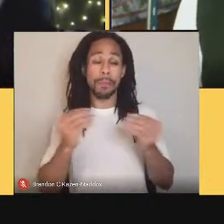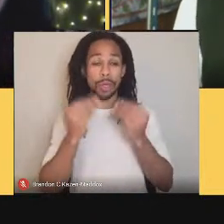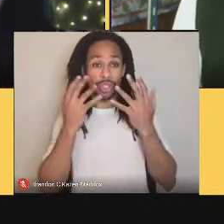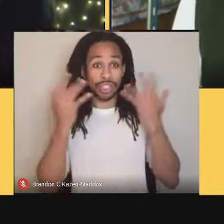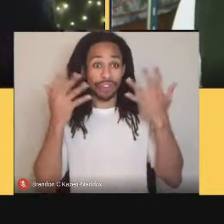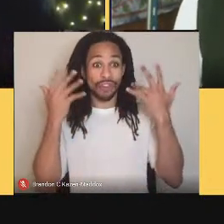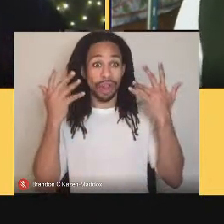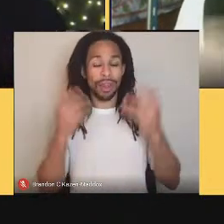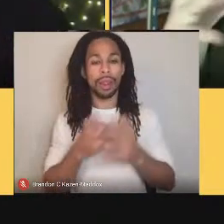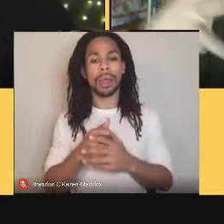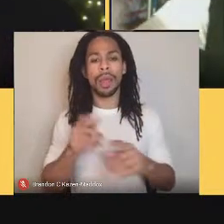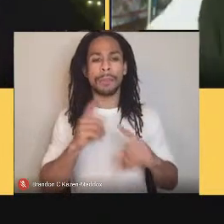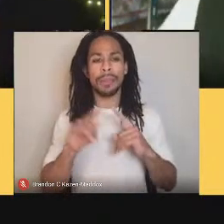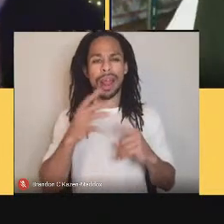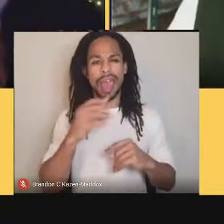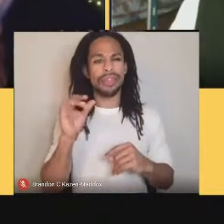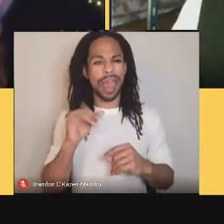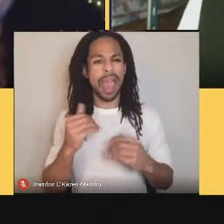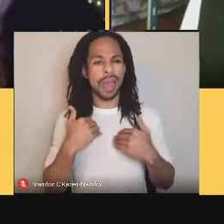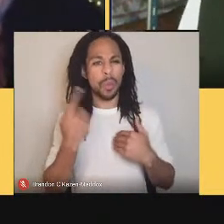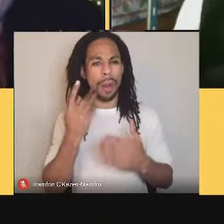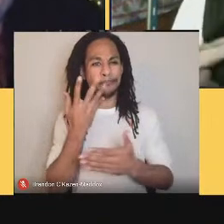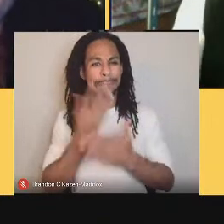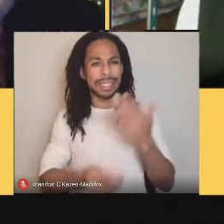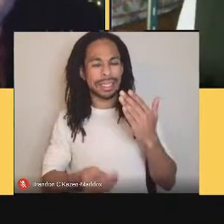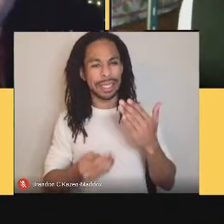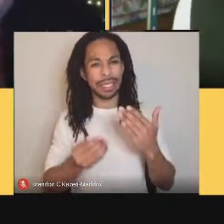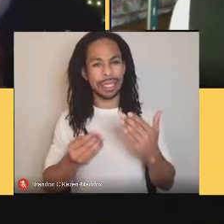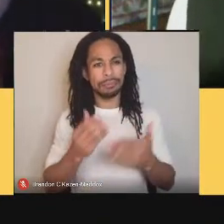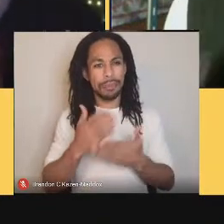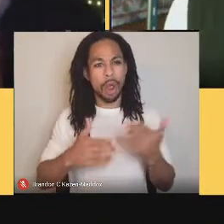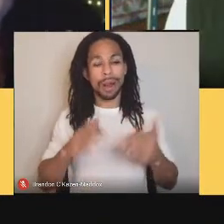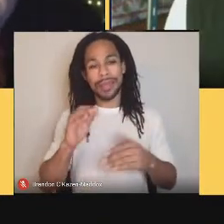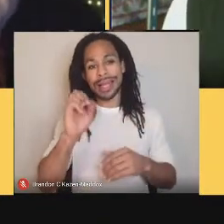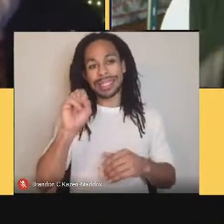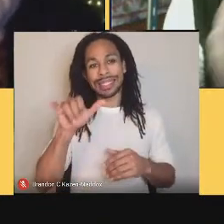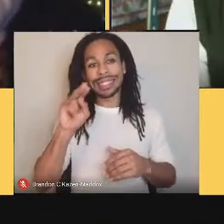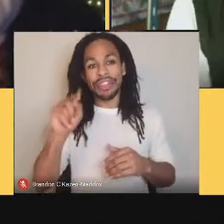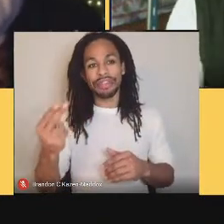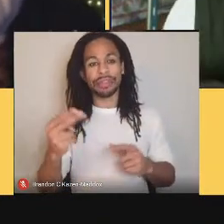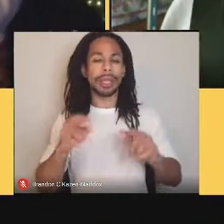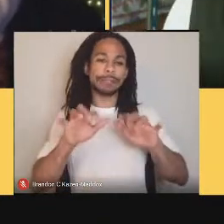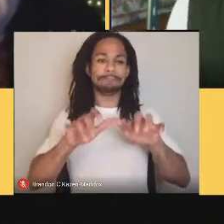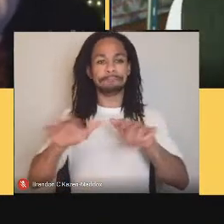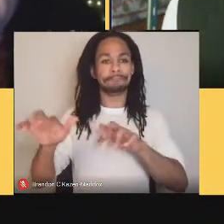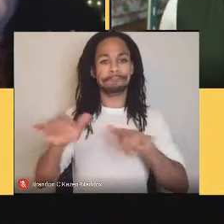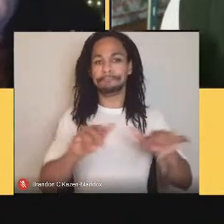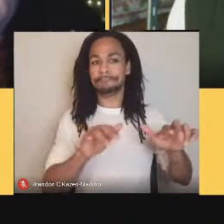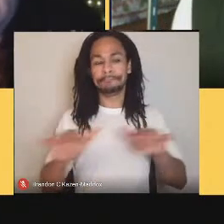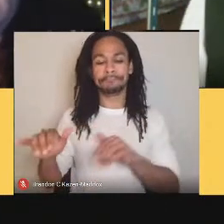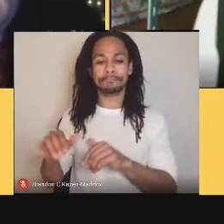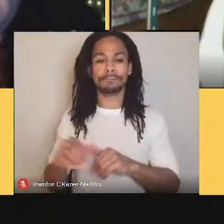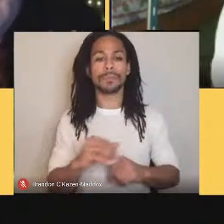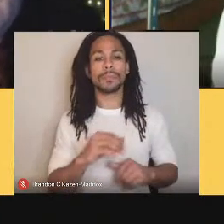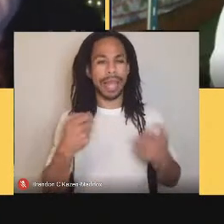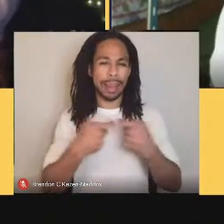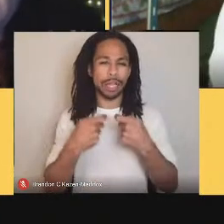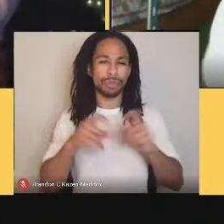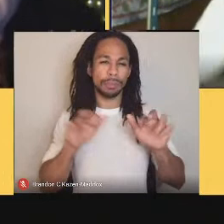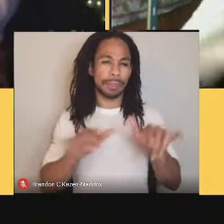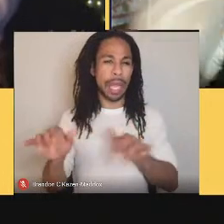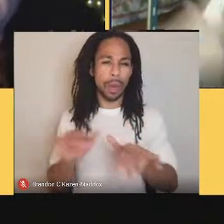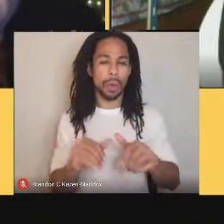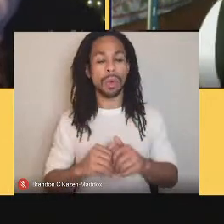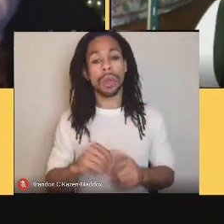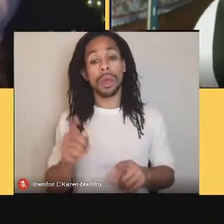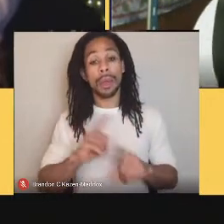and then of course the missing element, because I had all of this as synth work and all those were samples with the exception of the guitar in the beginning and the end, which was Travis Reeves.